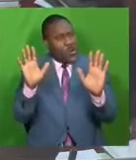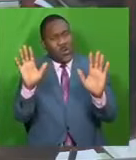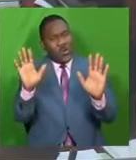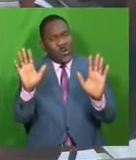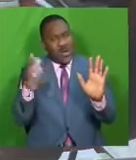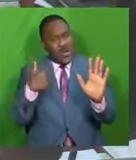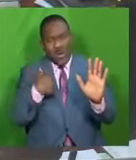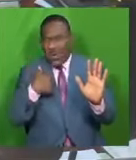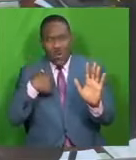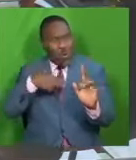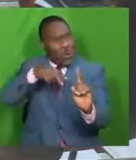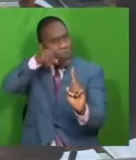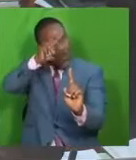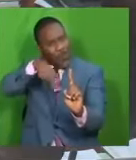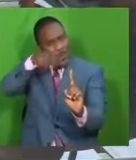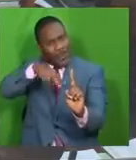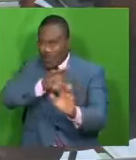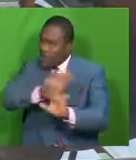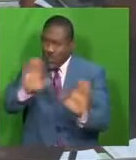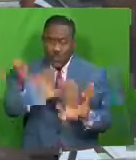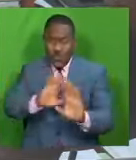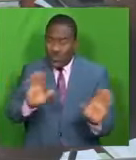I am not.